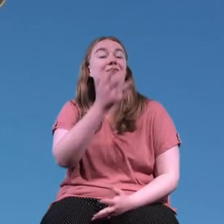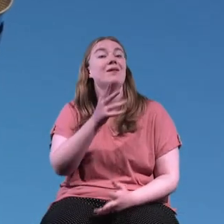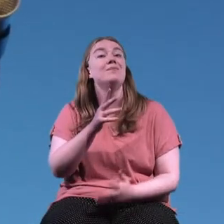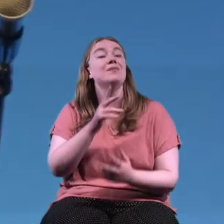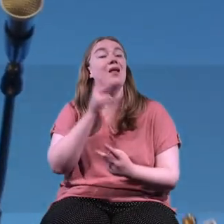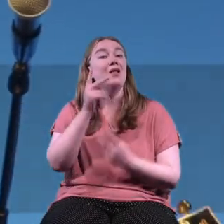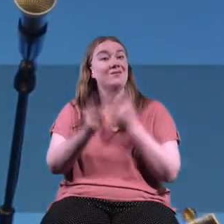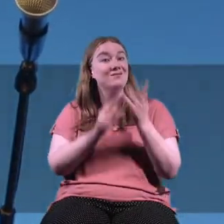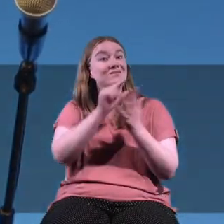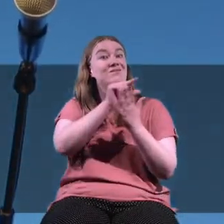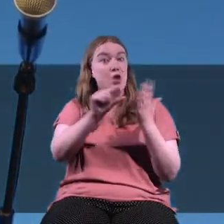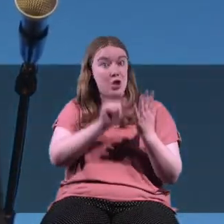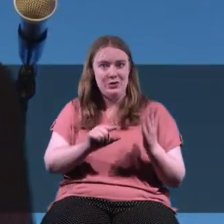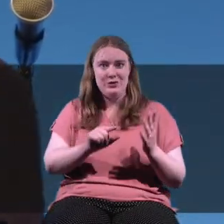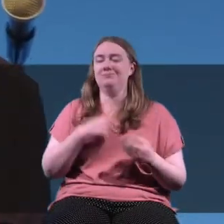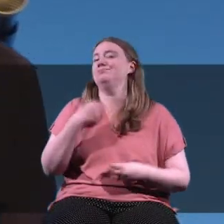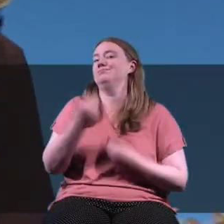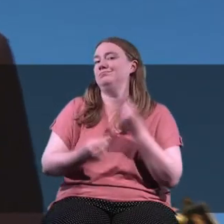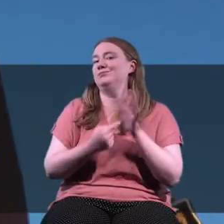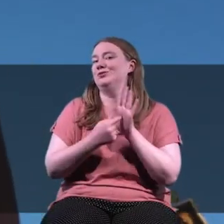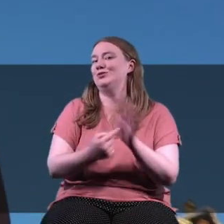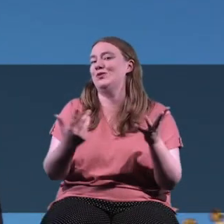this.